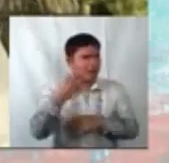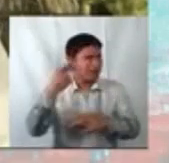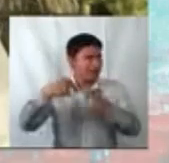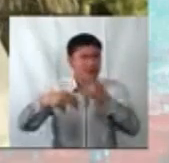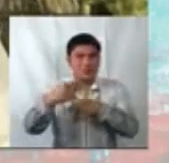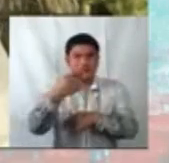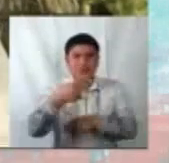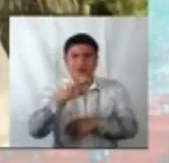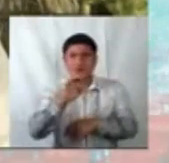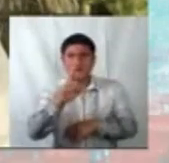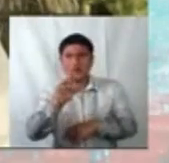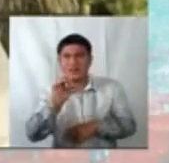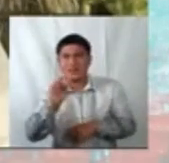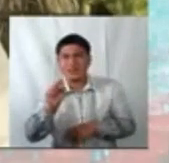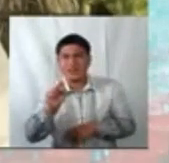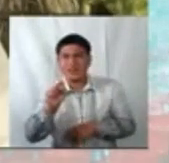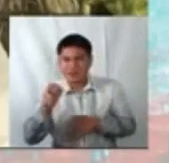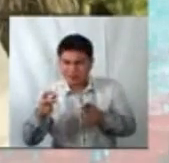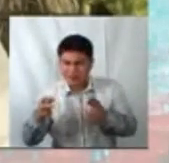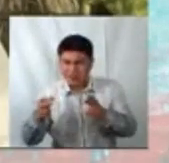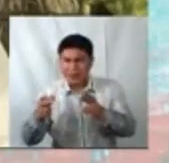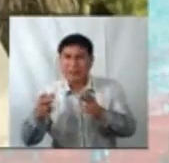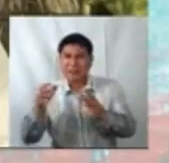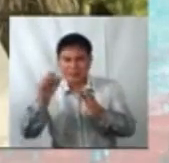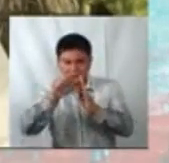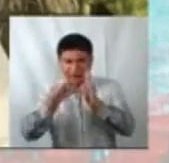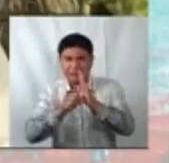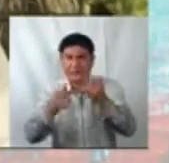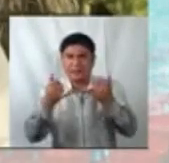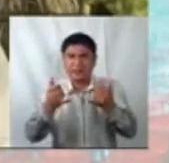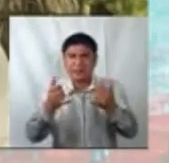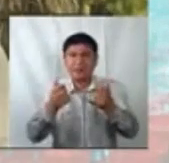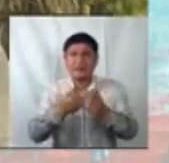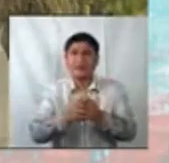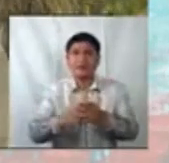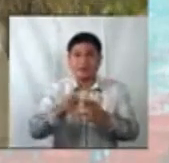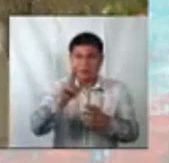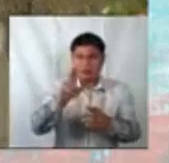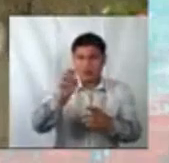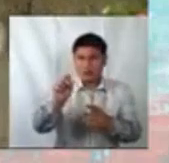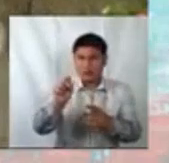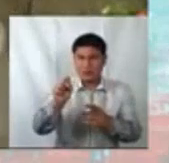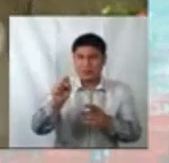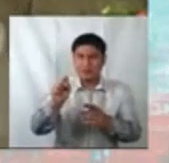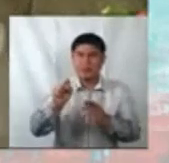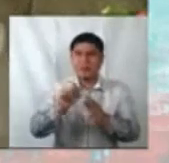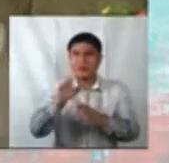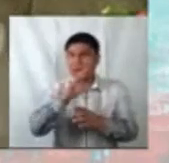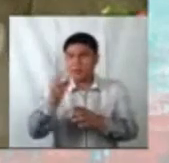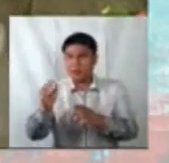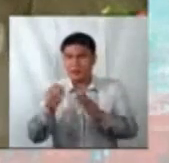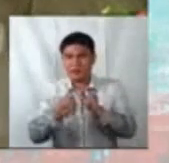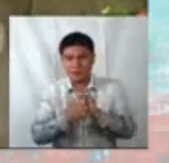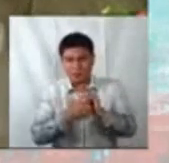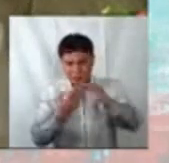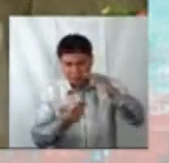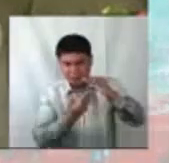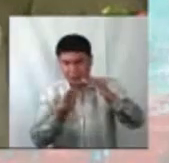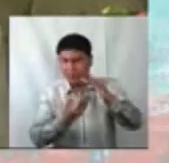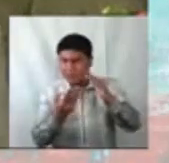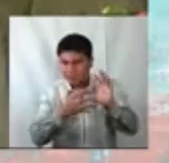the provision for the retainment of the U.S. installations and bases yeah.